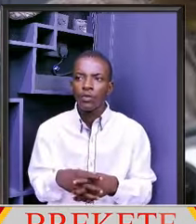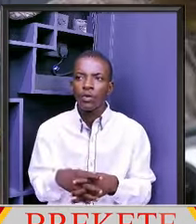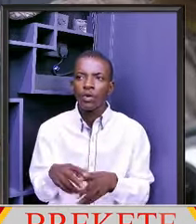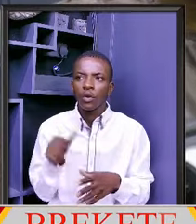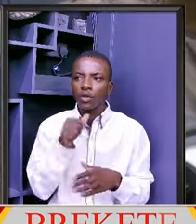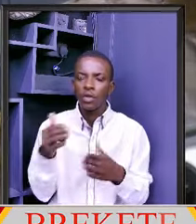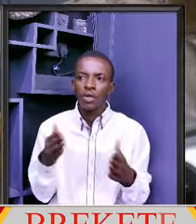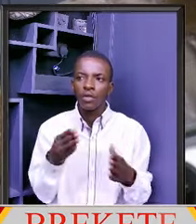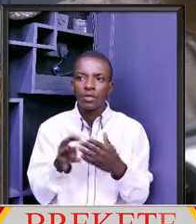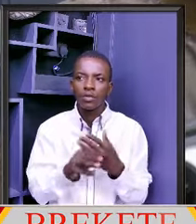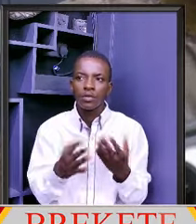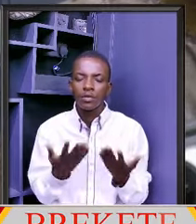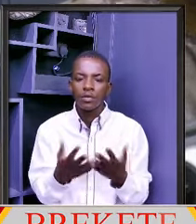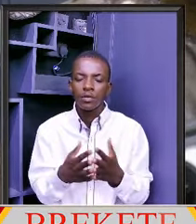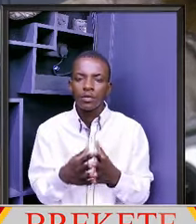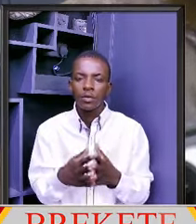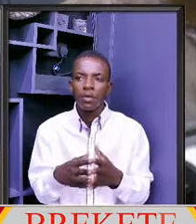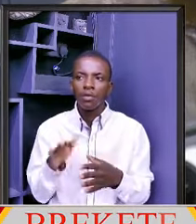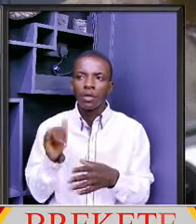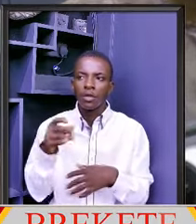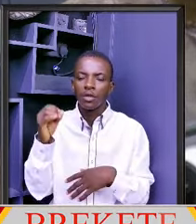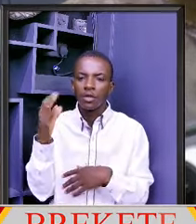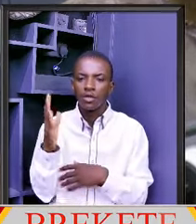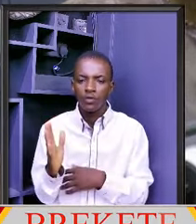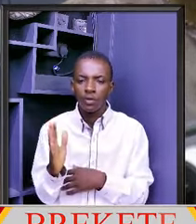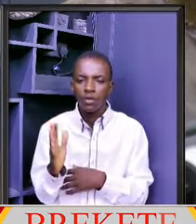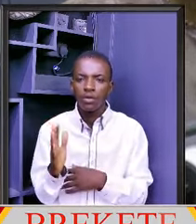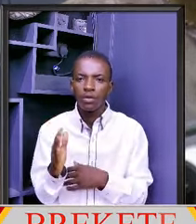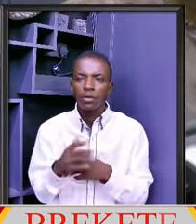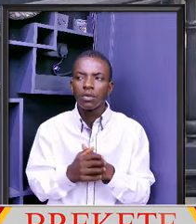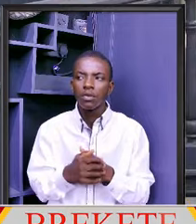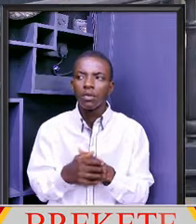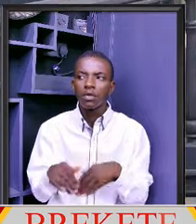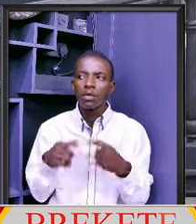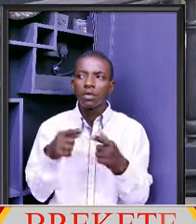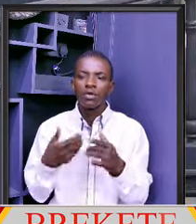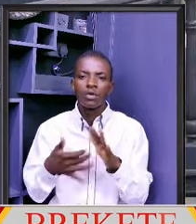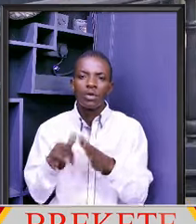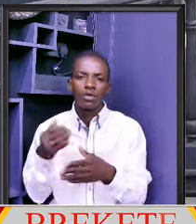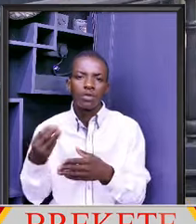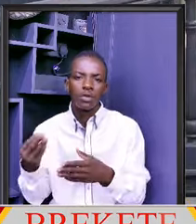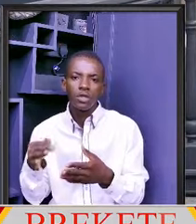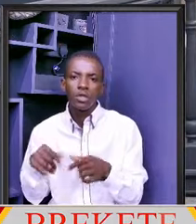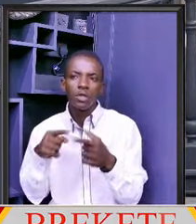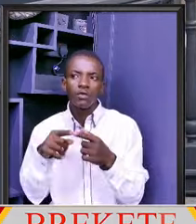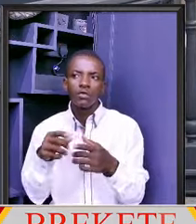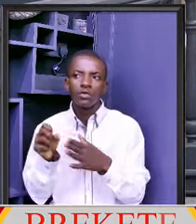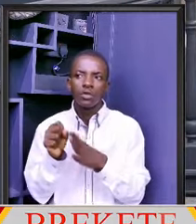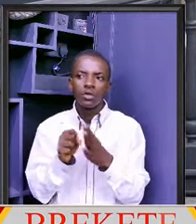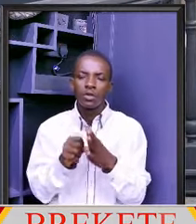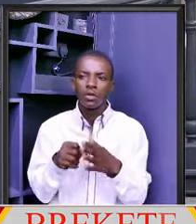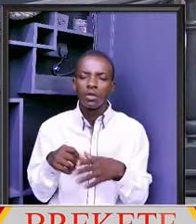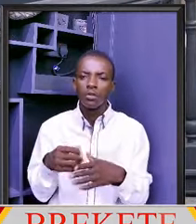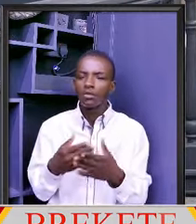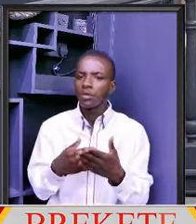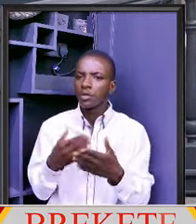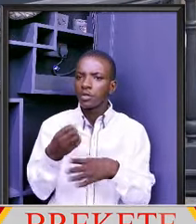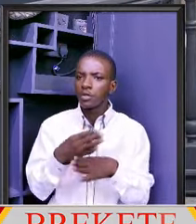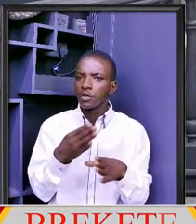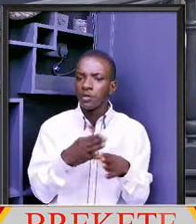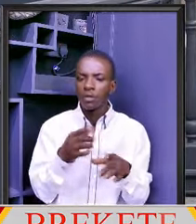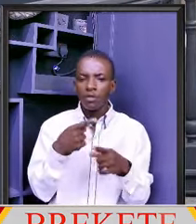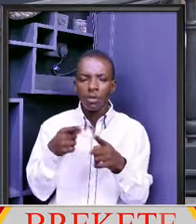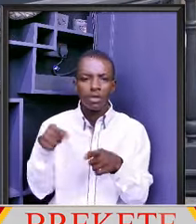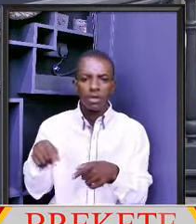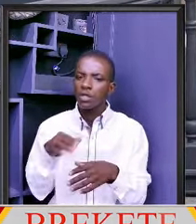arrangement, I will not be part of it. Mm. And by the grace of God, they gave me those material. I gave it to the states as they divide. But this, I